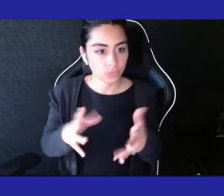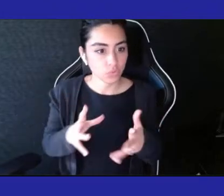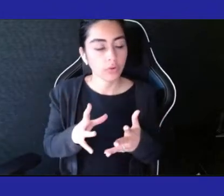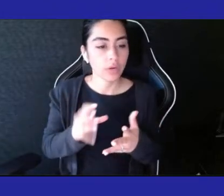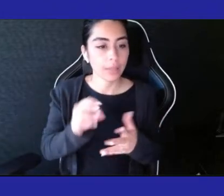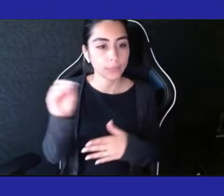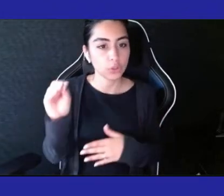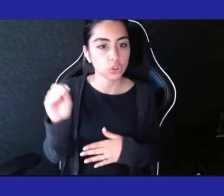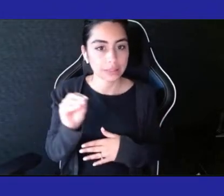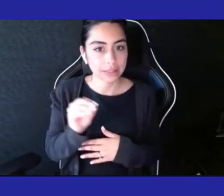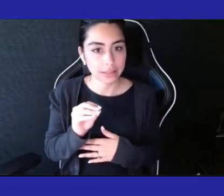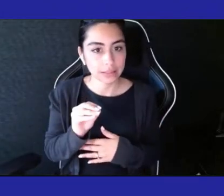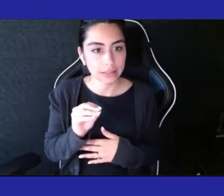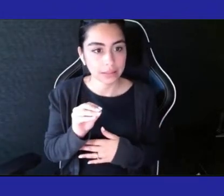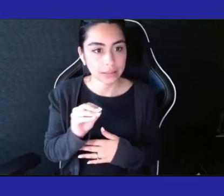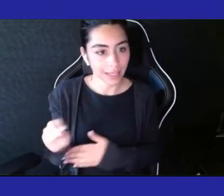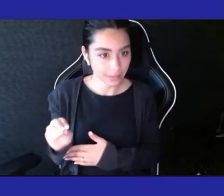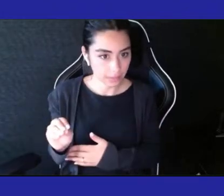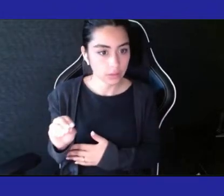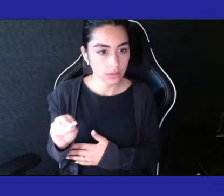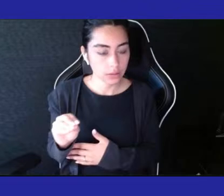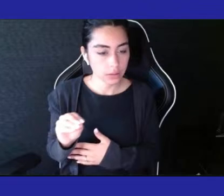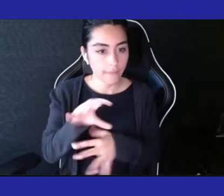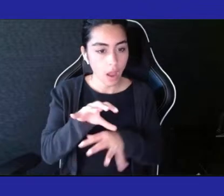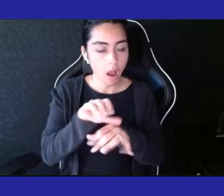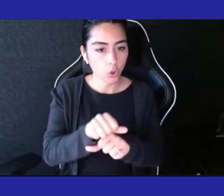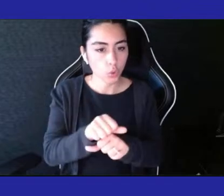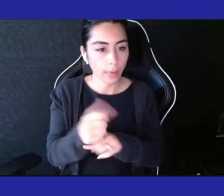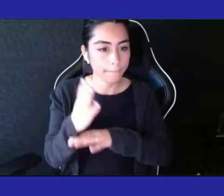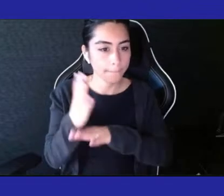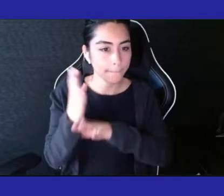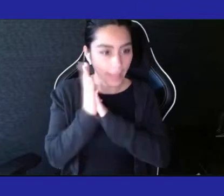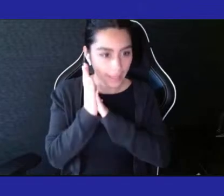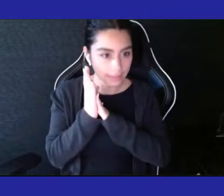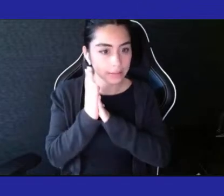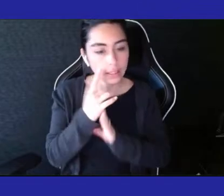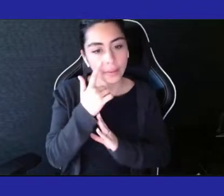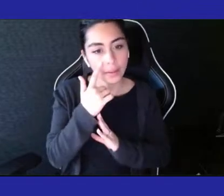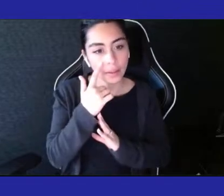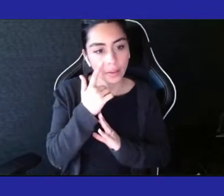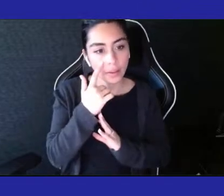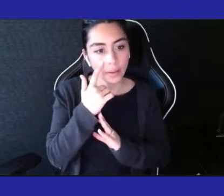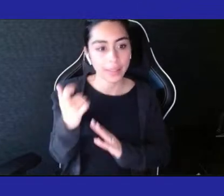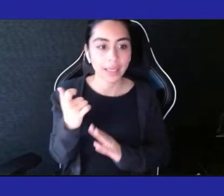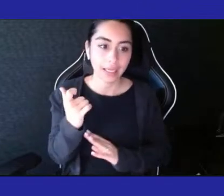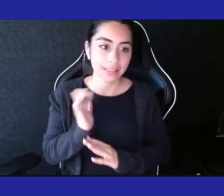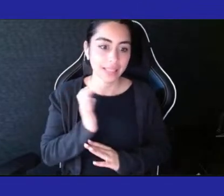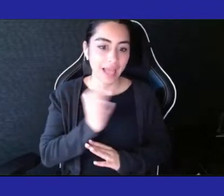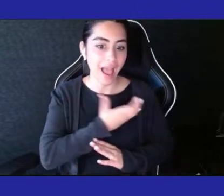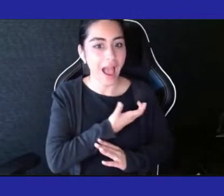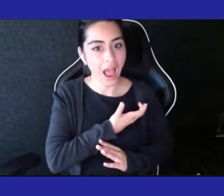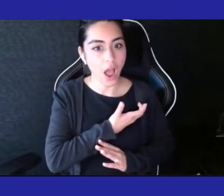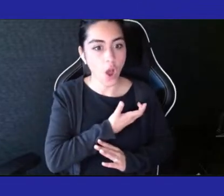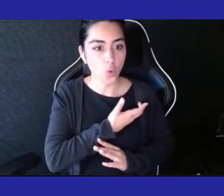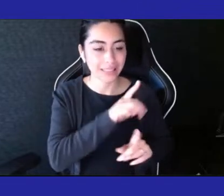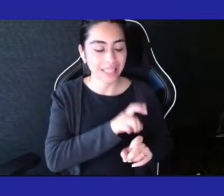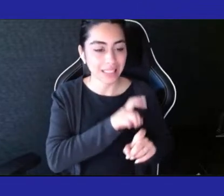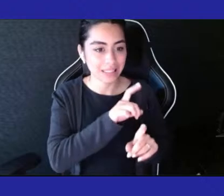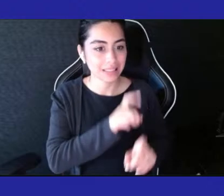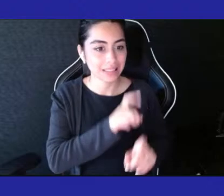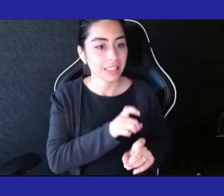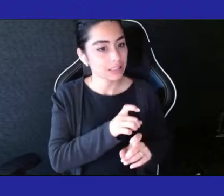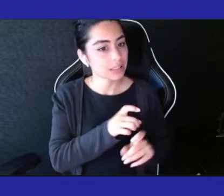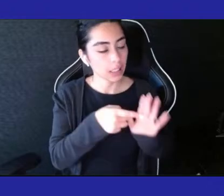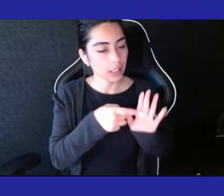and infusion treatments. But we wanted, because of our record census, to continue to show percent